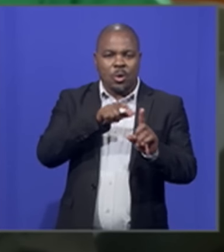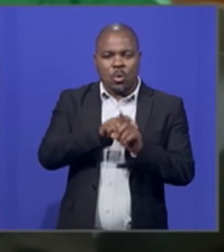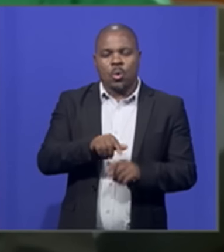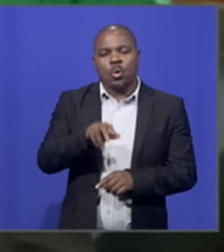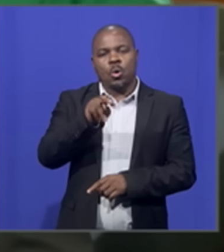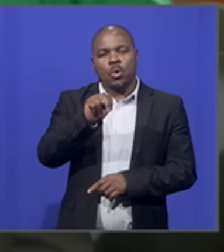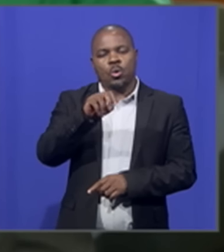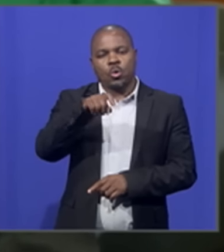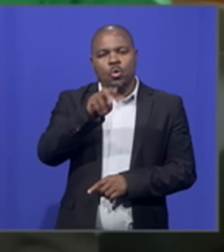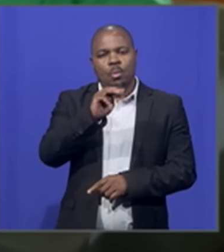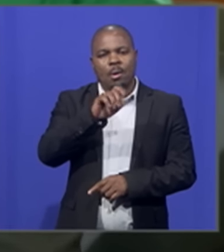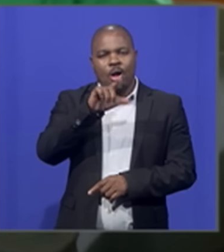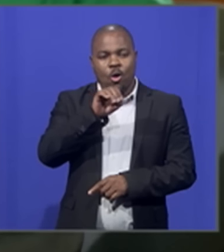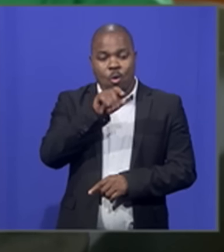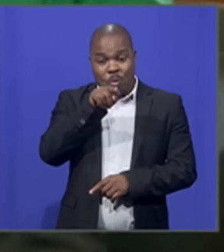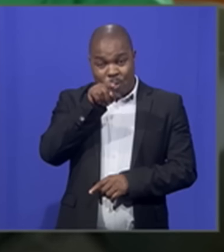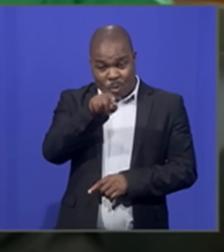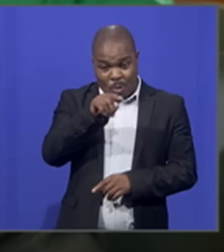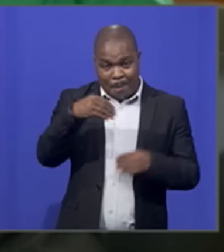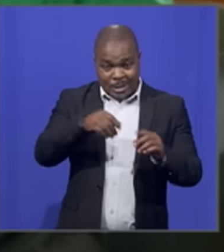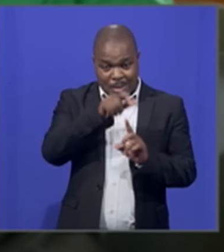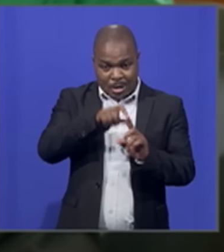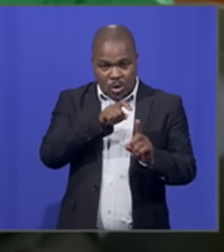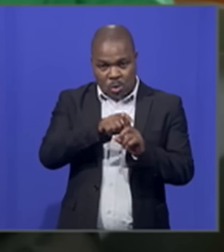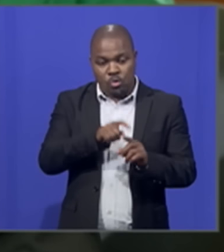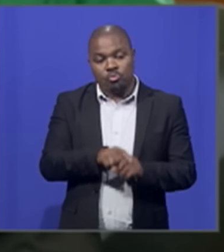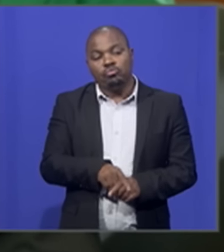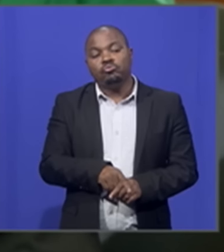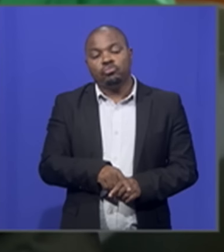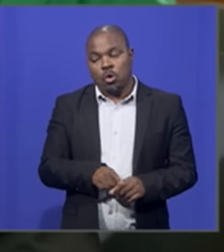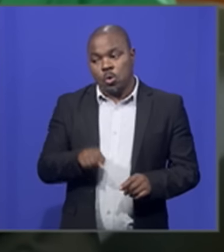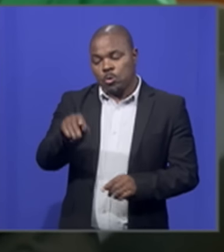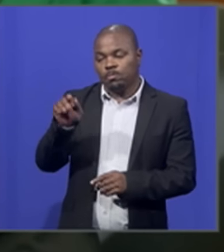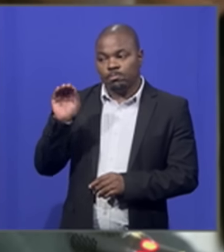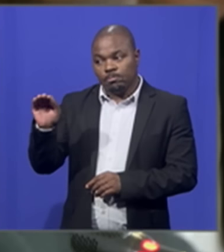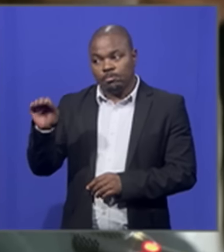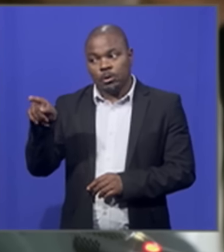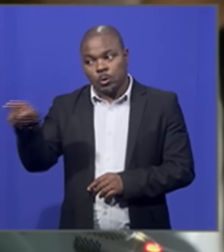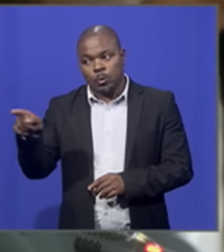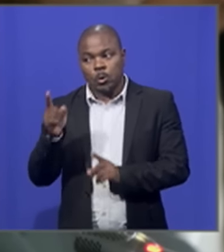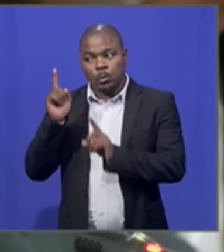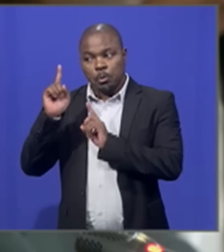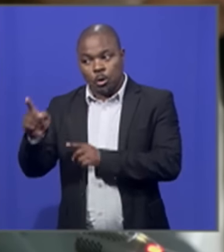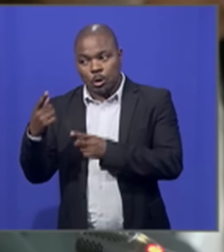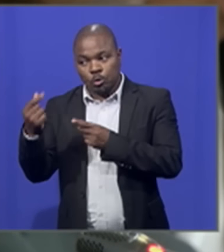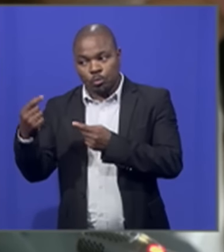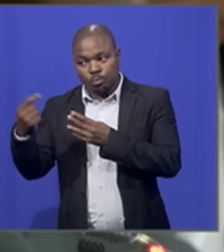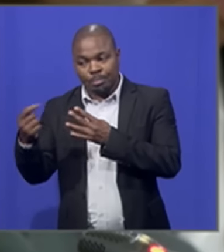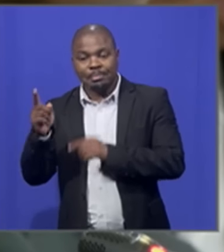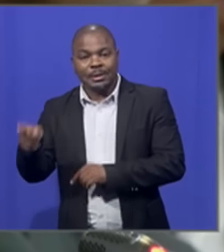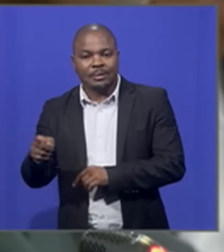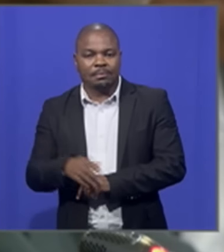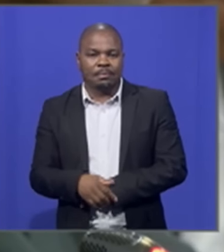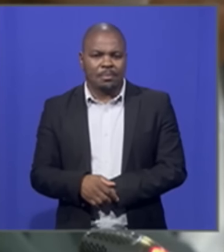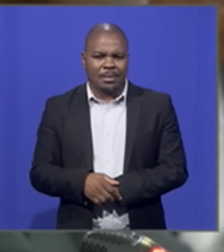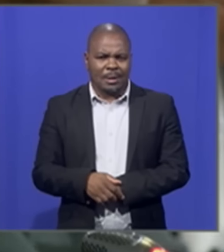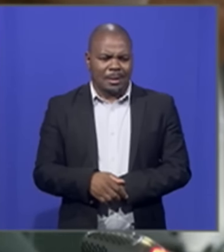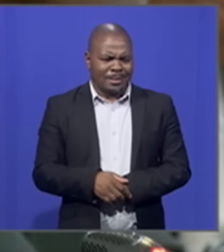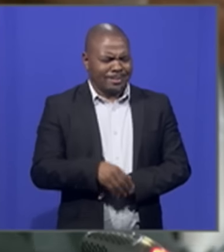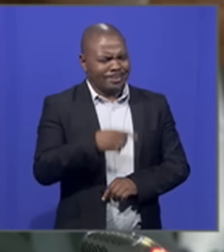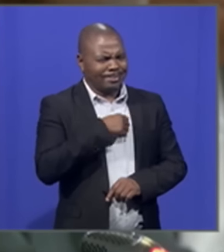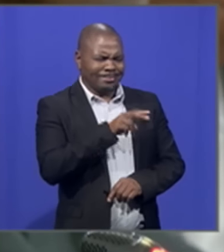Zinxumalo o latofatšwa ka gore o be a nea Nkosi ditaelo molatong wo. It gives the impression, the